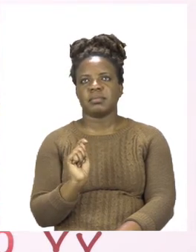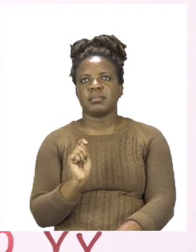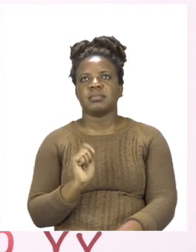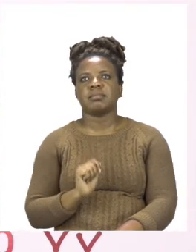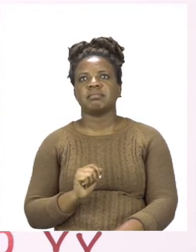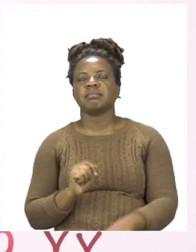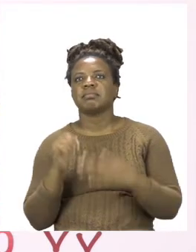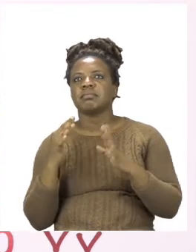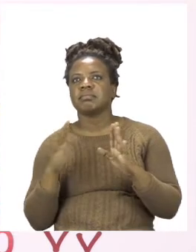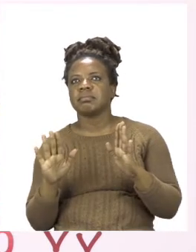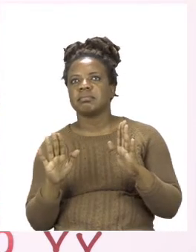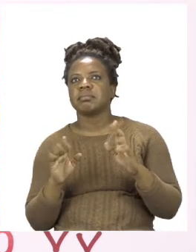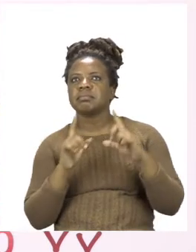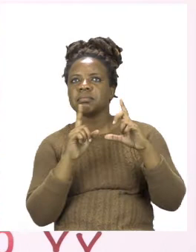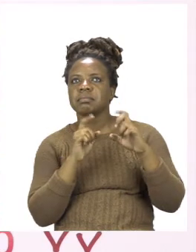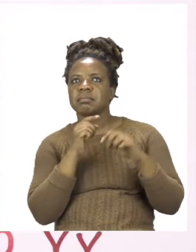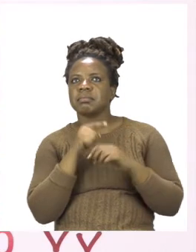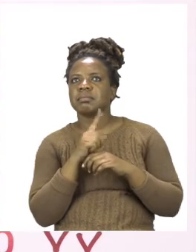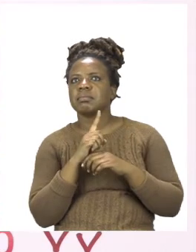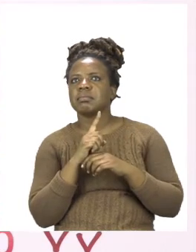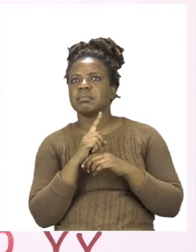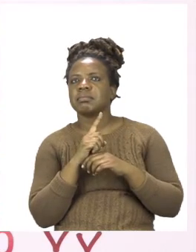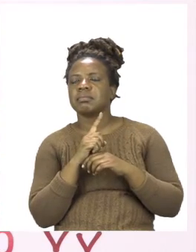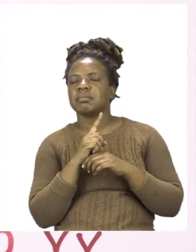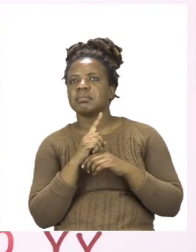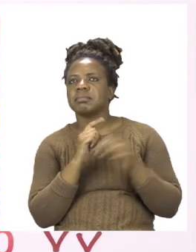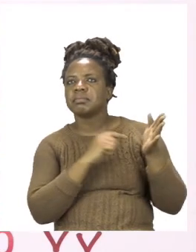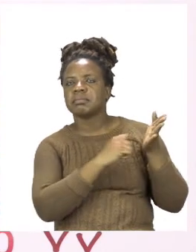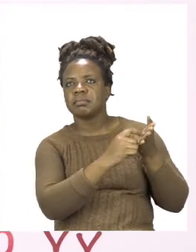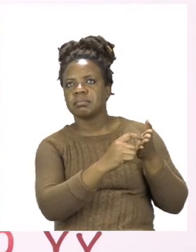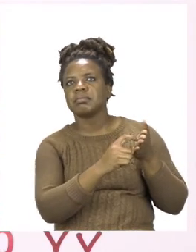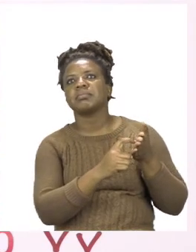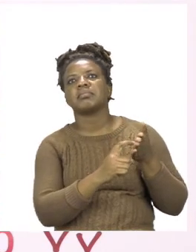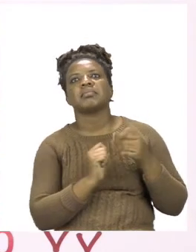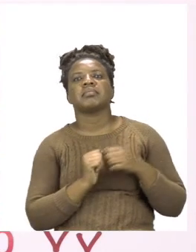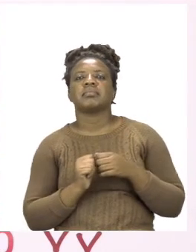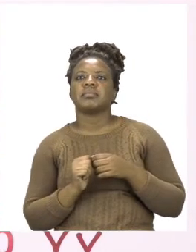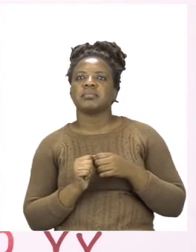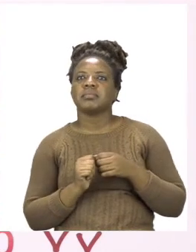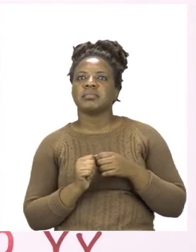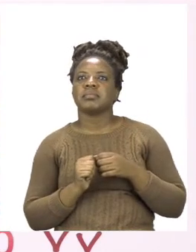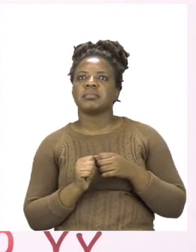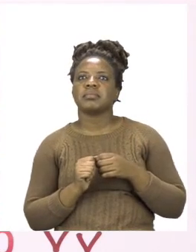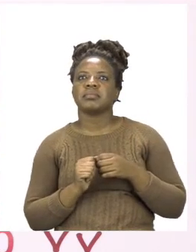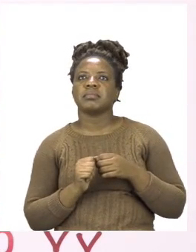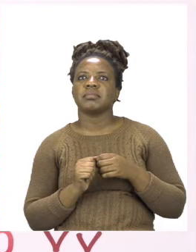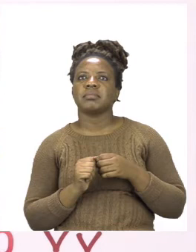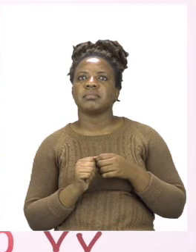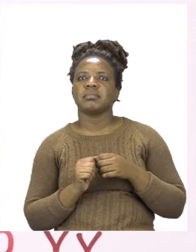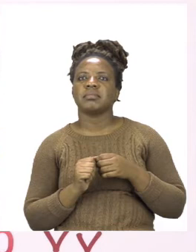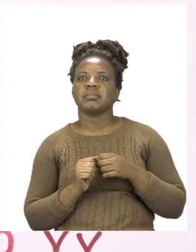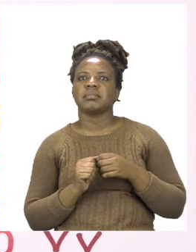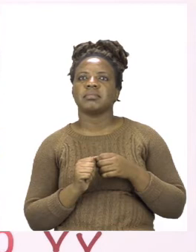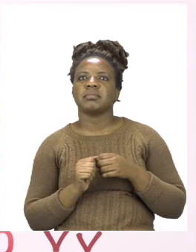Once you're done filling in the word net, you can go ahead and cross it out in the words above. And